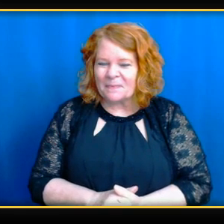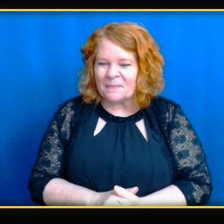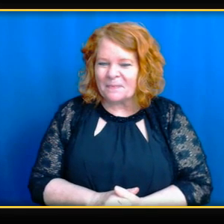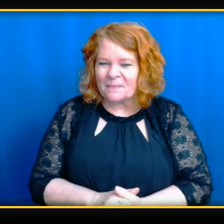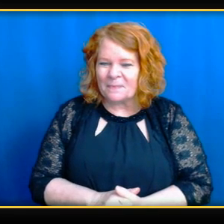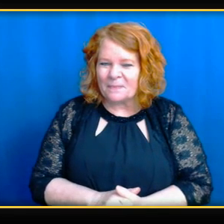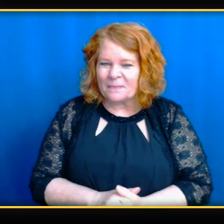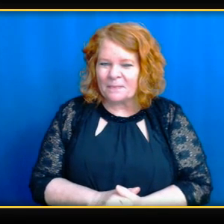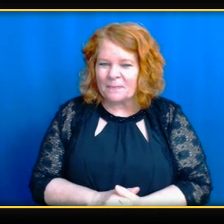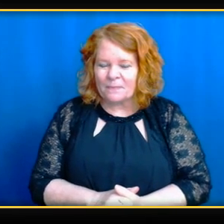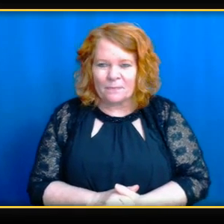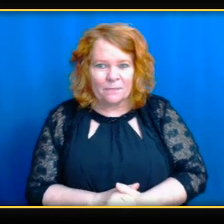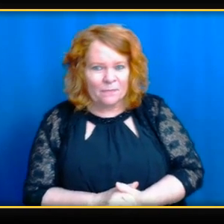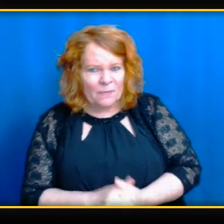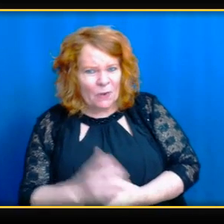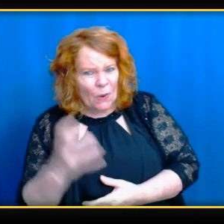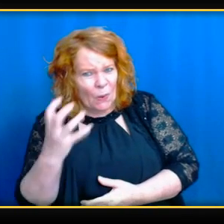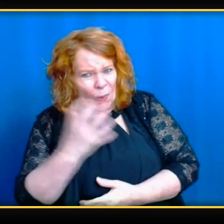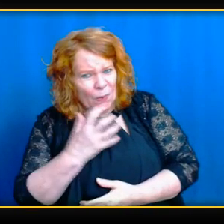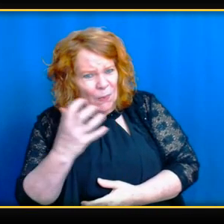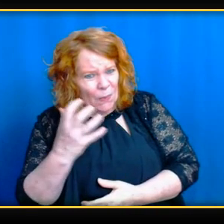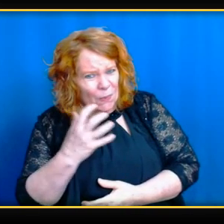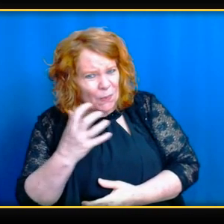Okay, please.